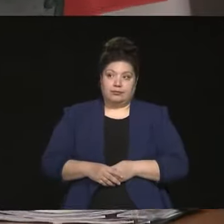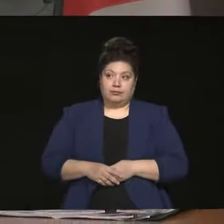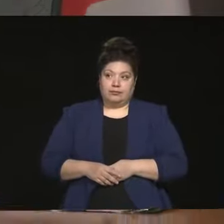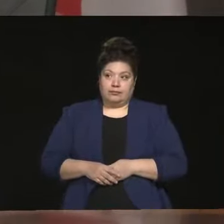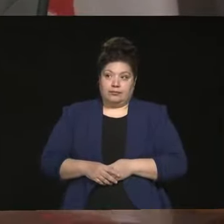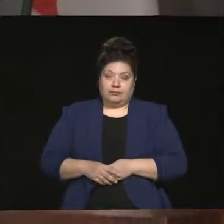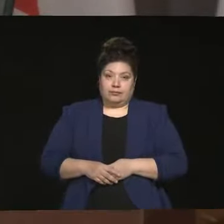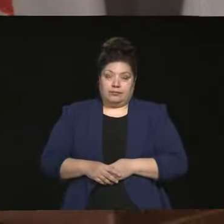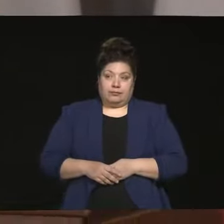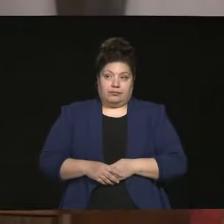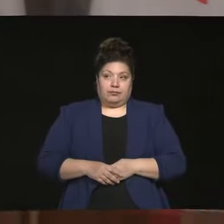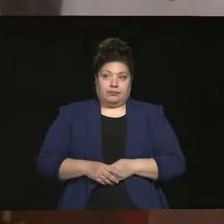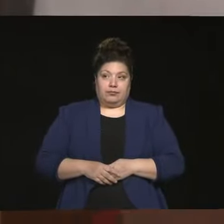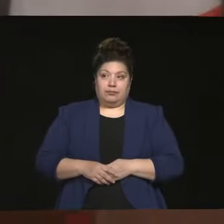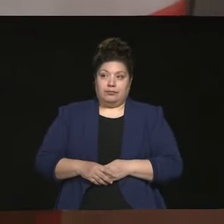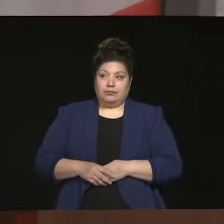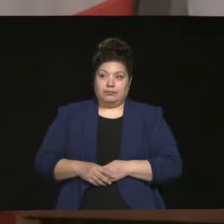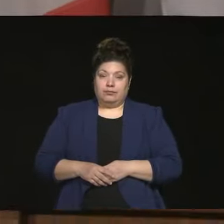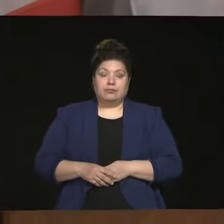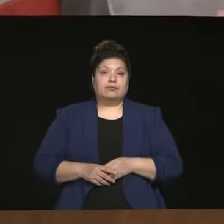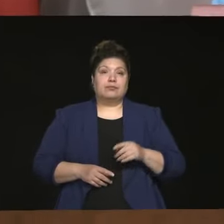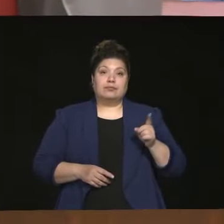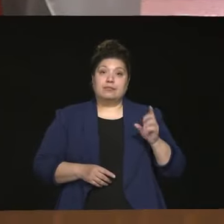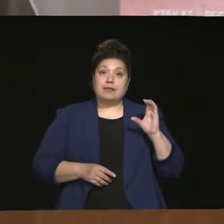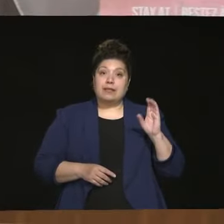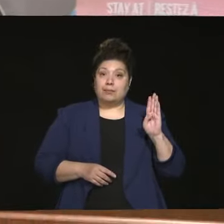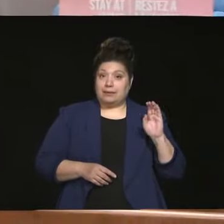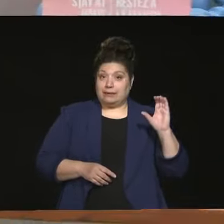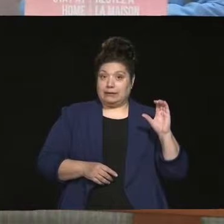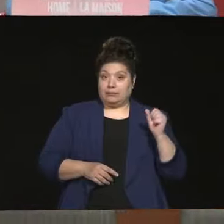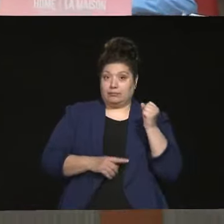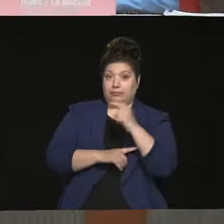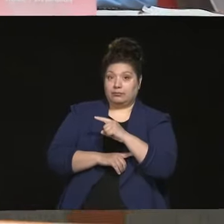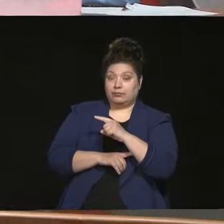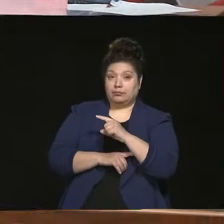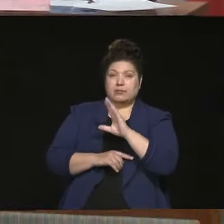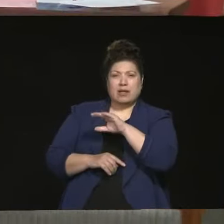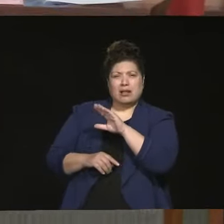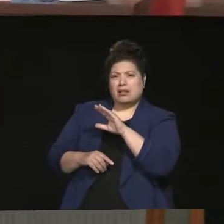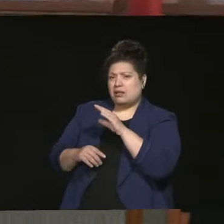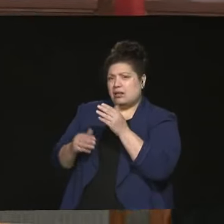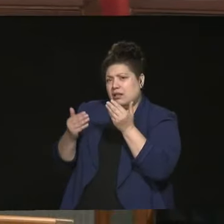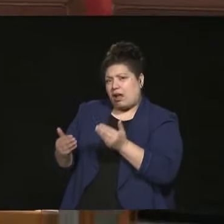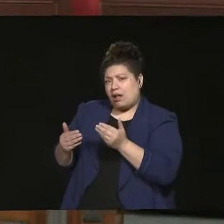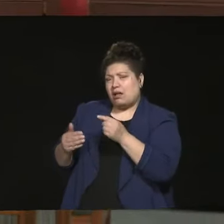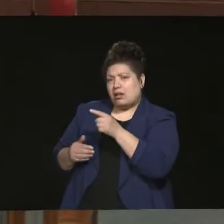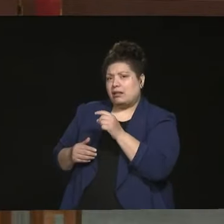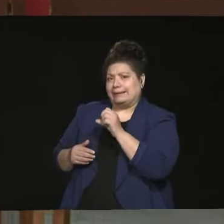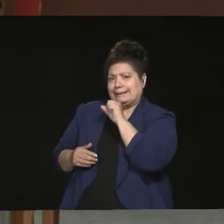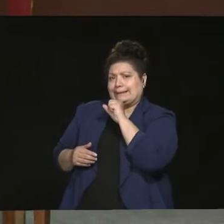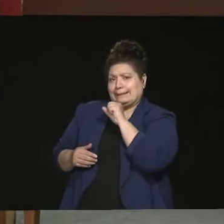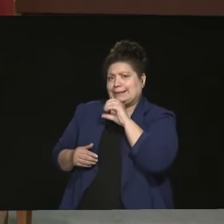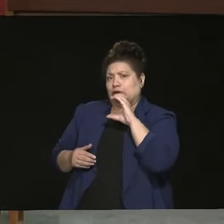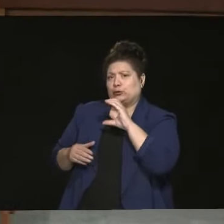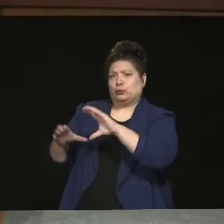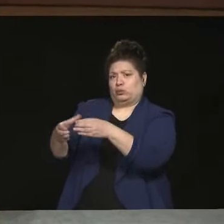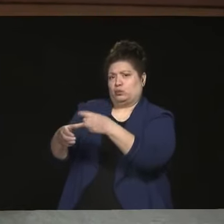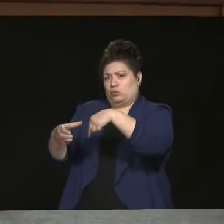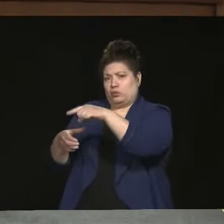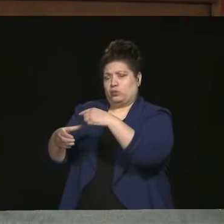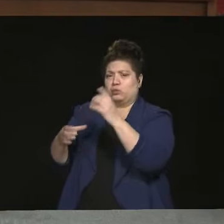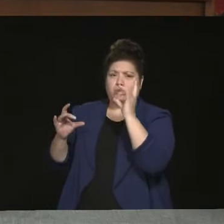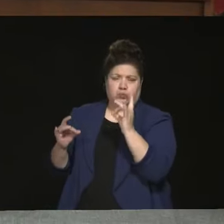Van Dusen, CBC. So we know what is going on in seniors' homes is reprehensible, and seniors need